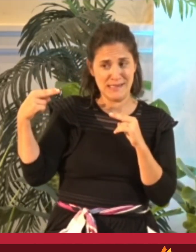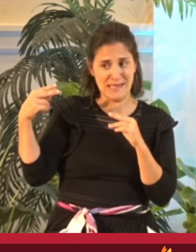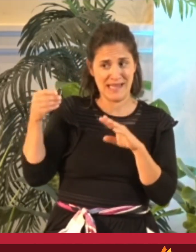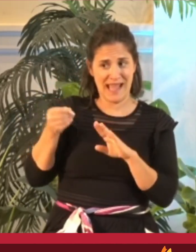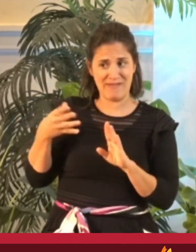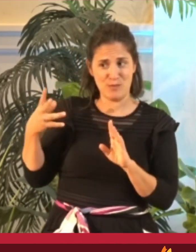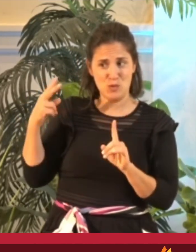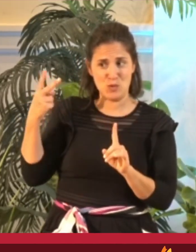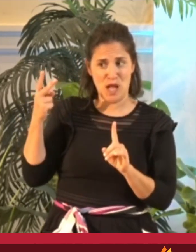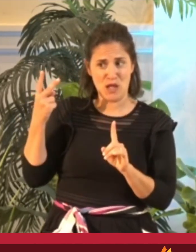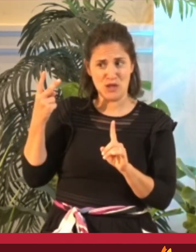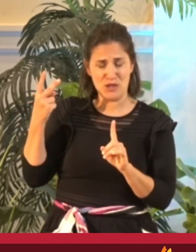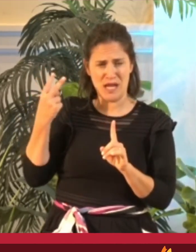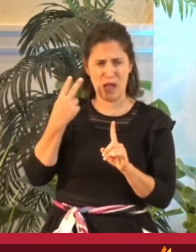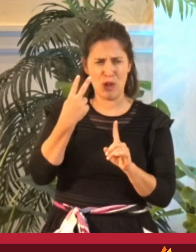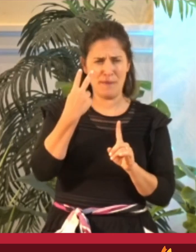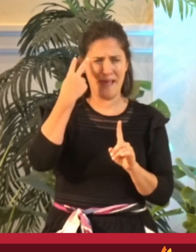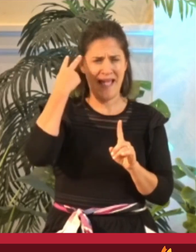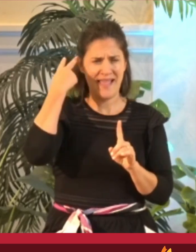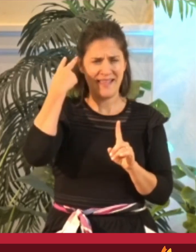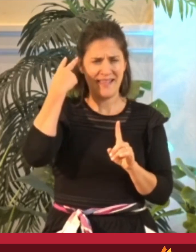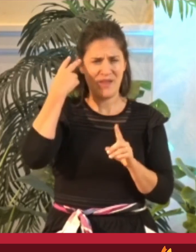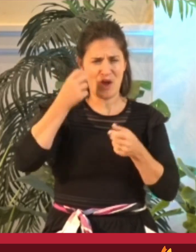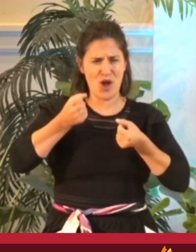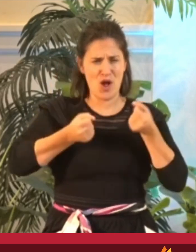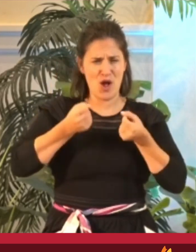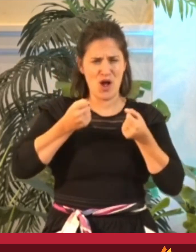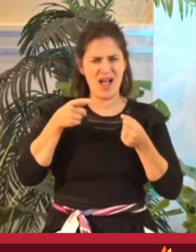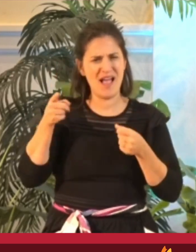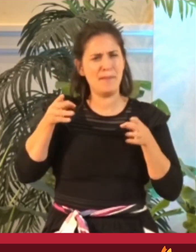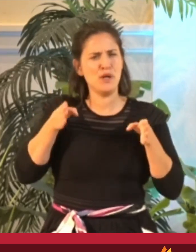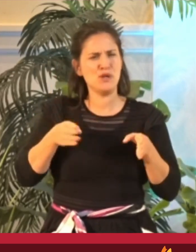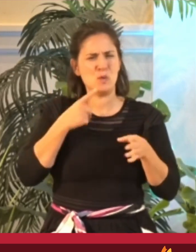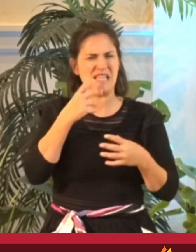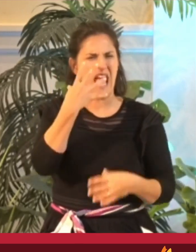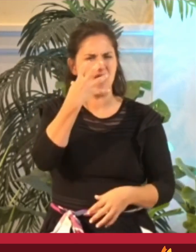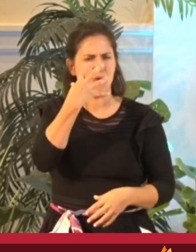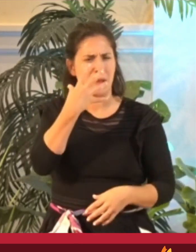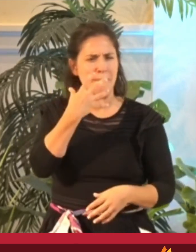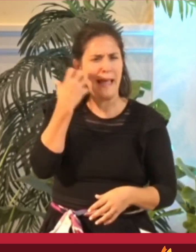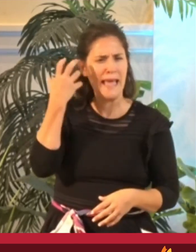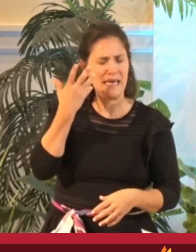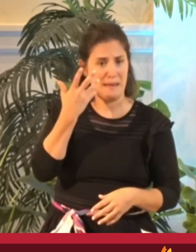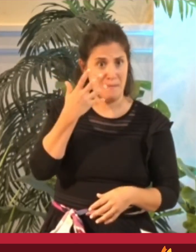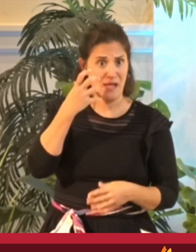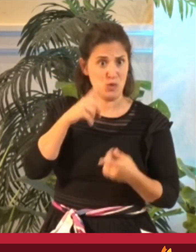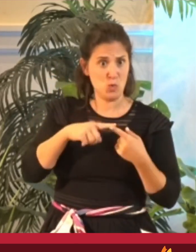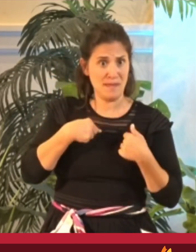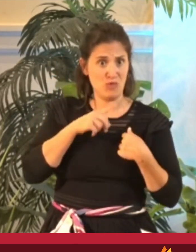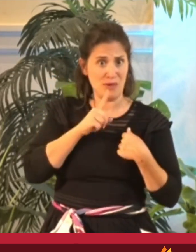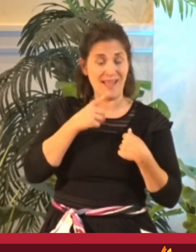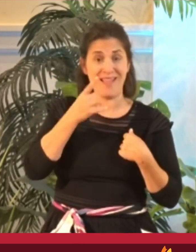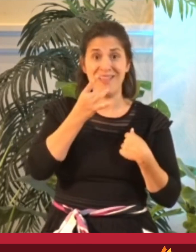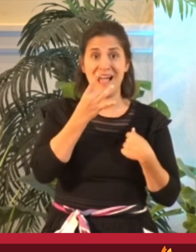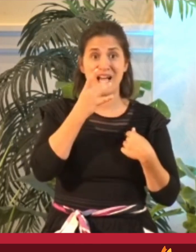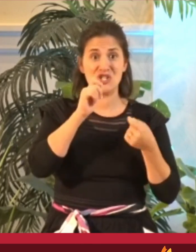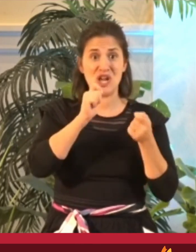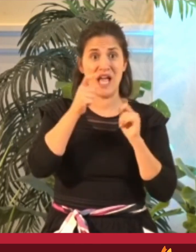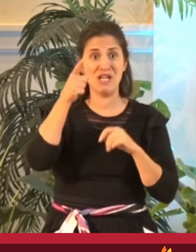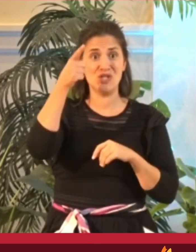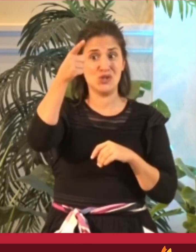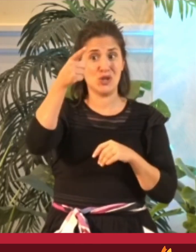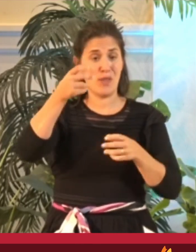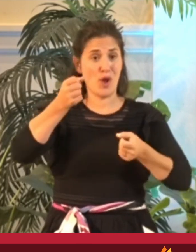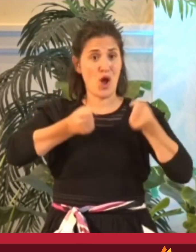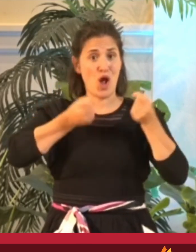and he was looking, and he was angry or mad at something, and I didn't know he was mad at me. But then the light changed, and all the cars started